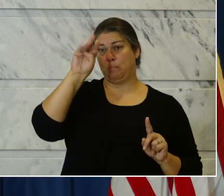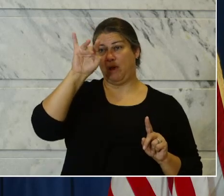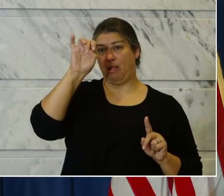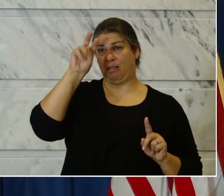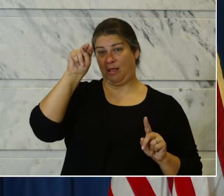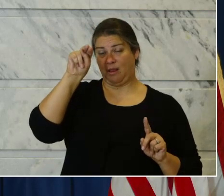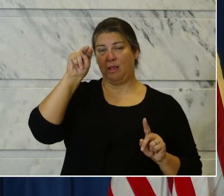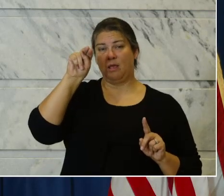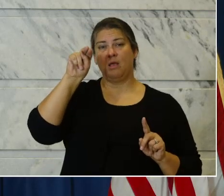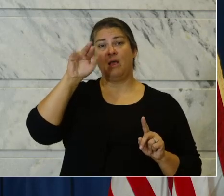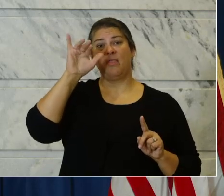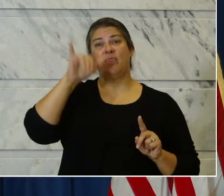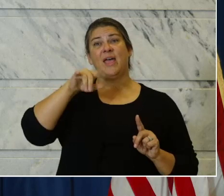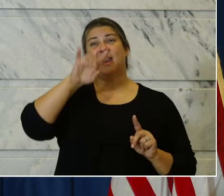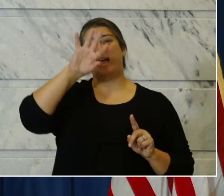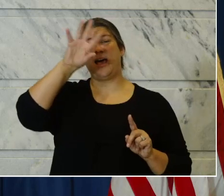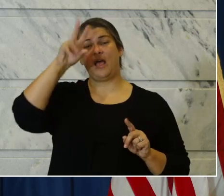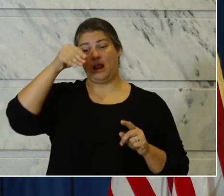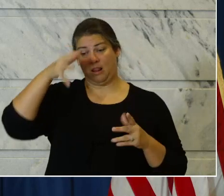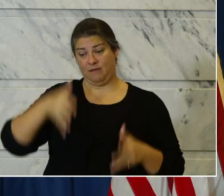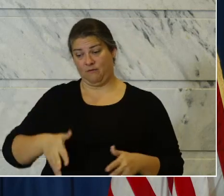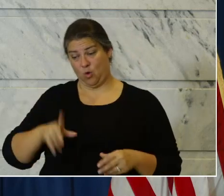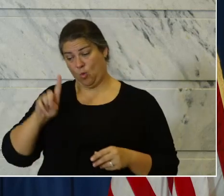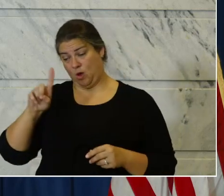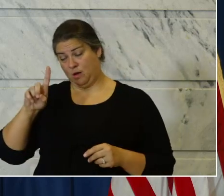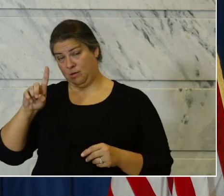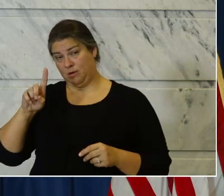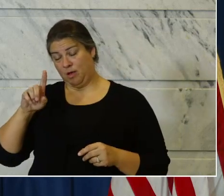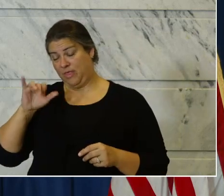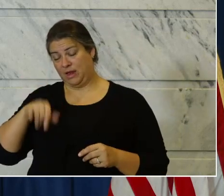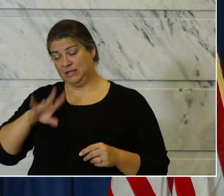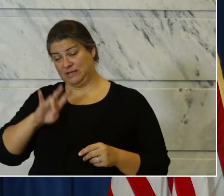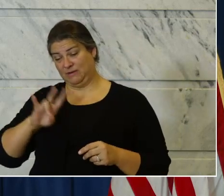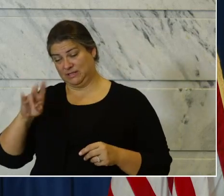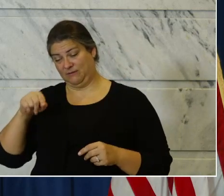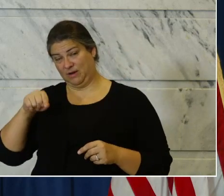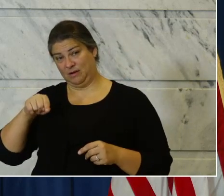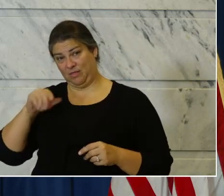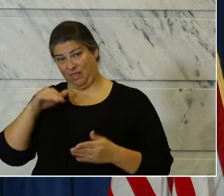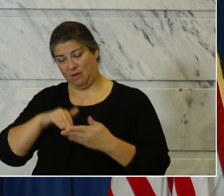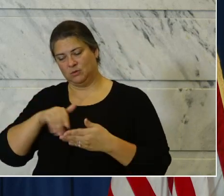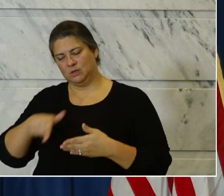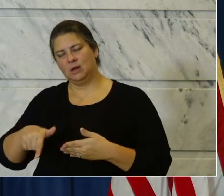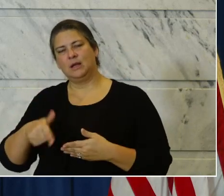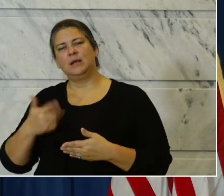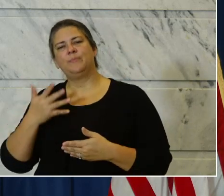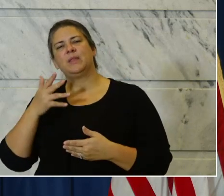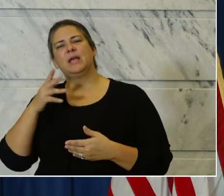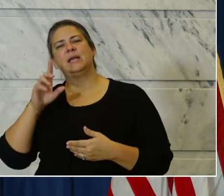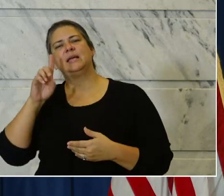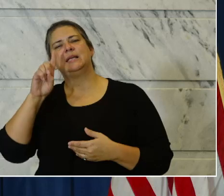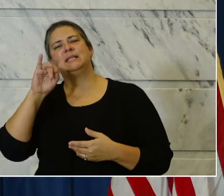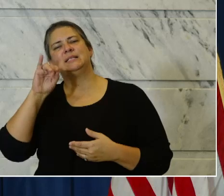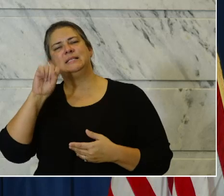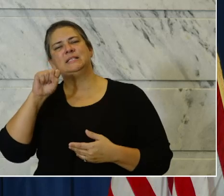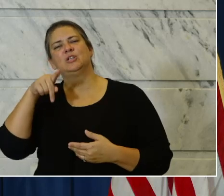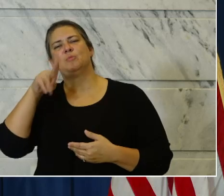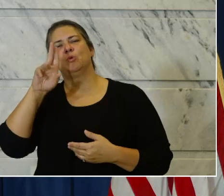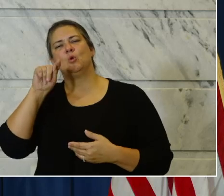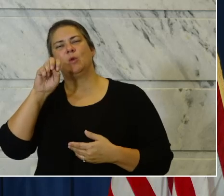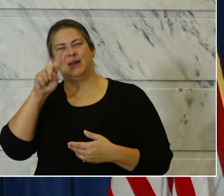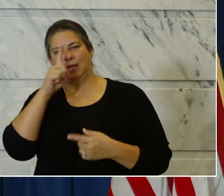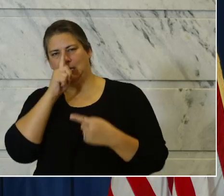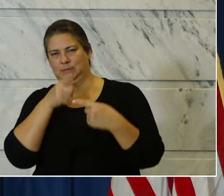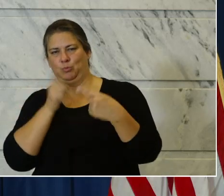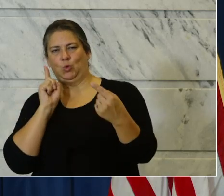disputed claims. So that's what's taking a little bit longer on those claims. We're still working hard. Ernst & Young is